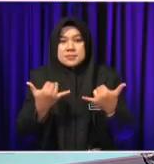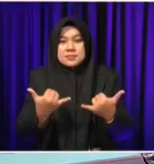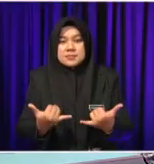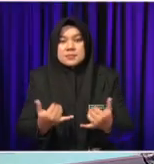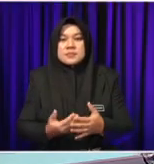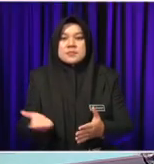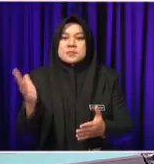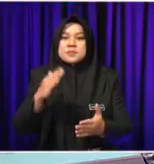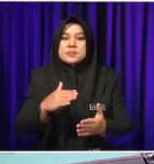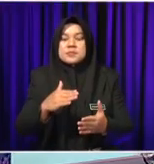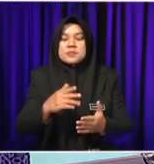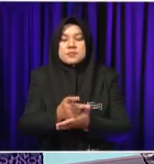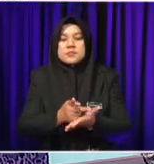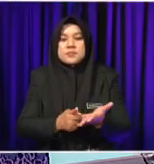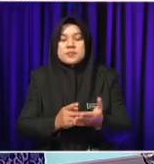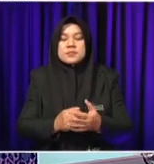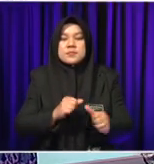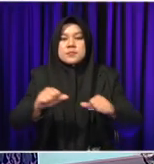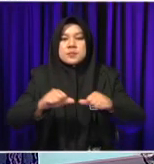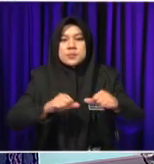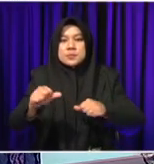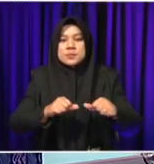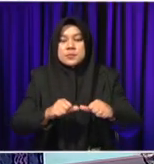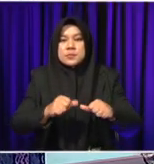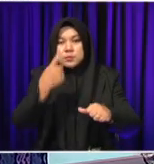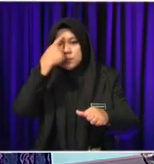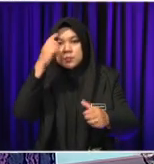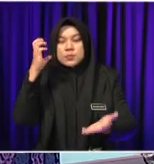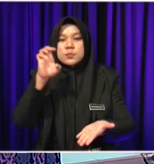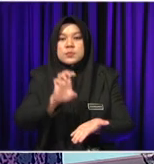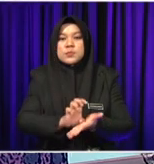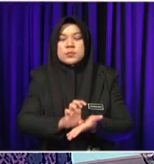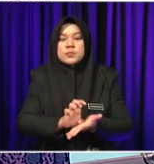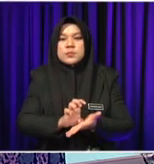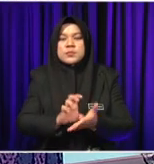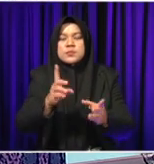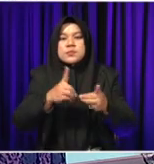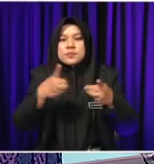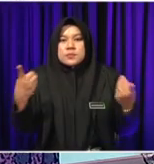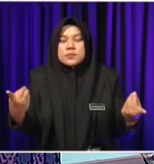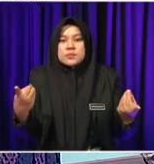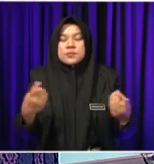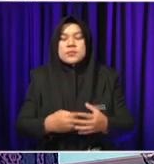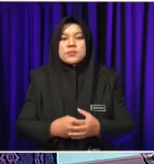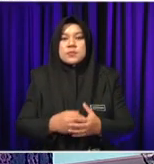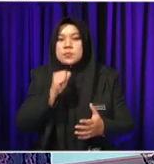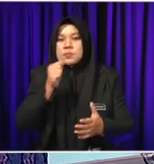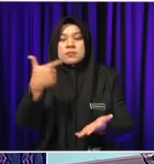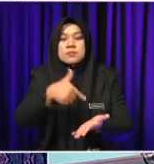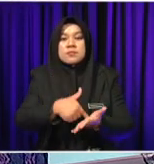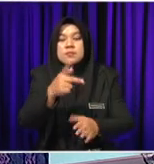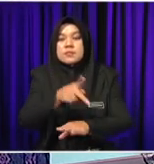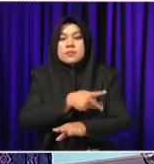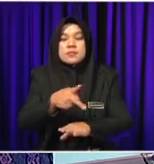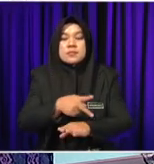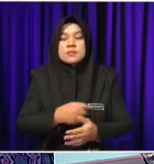come to the next part of our activity, that is to explore another different angle, not any more poem, but let's